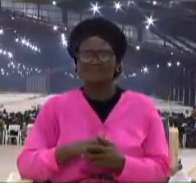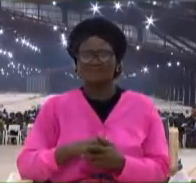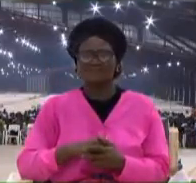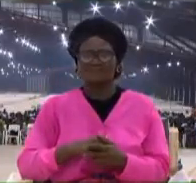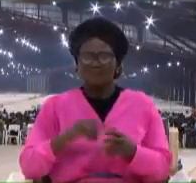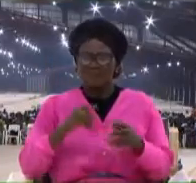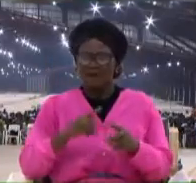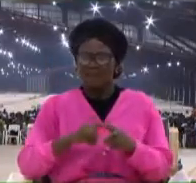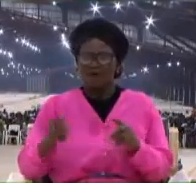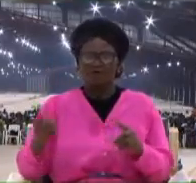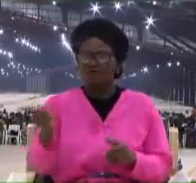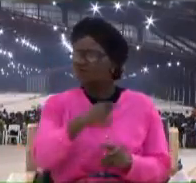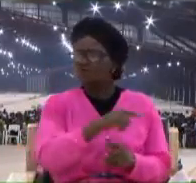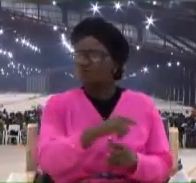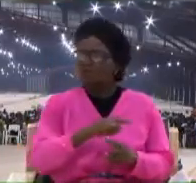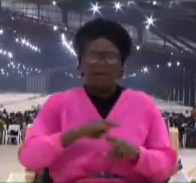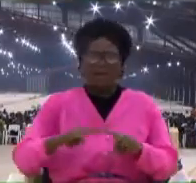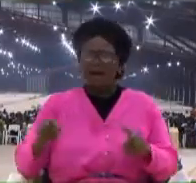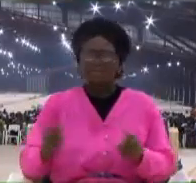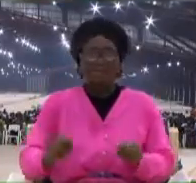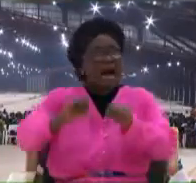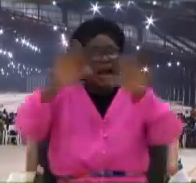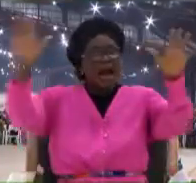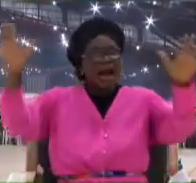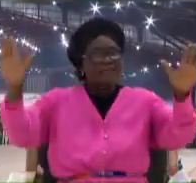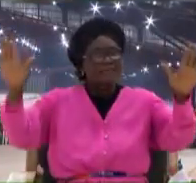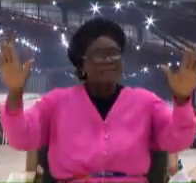But you cannot arise and shine